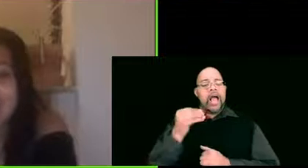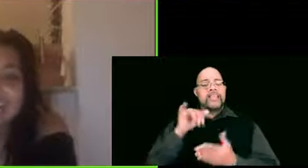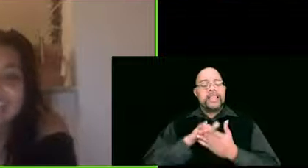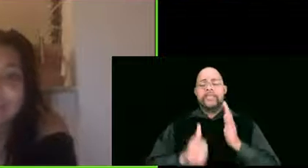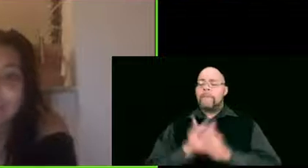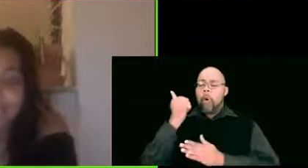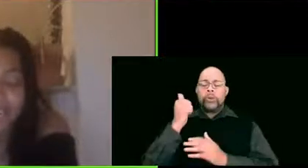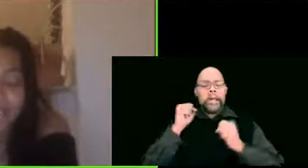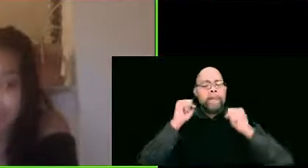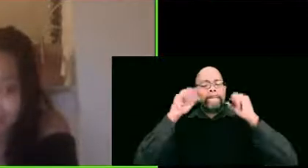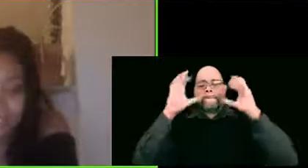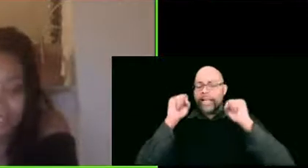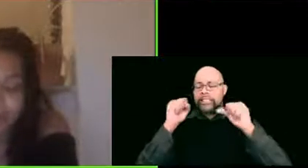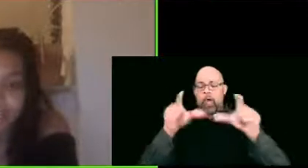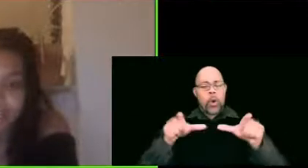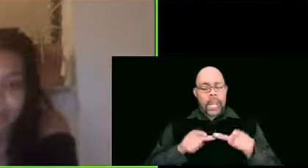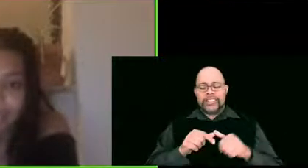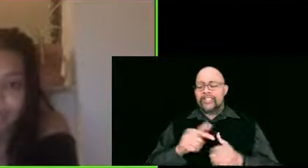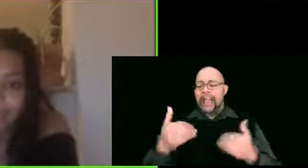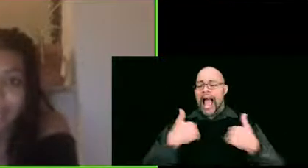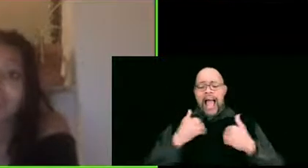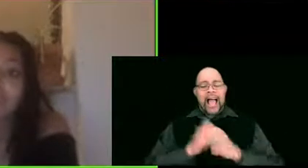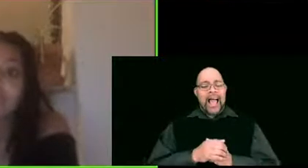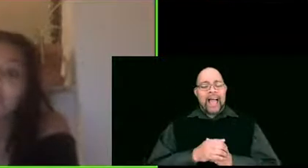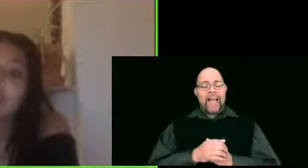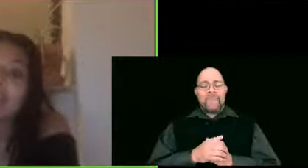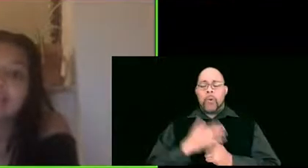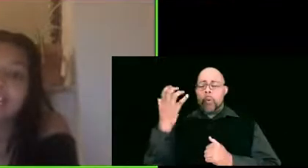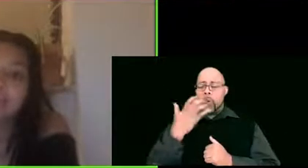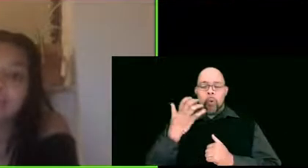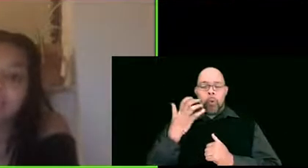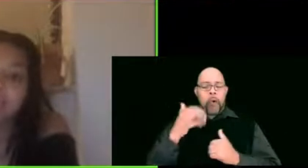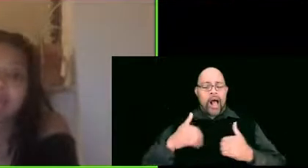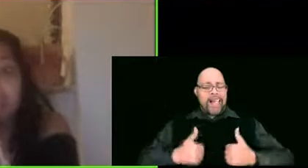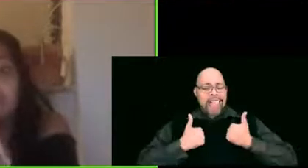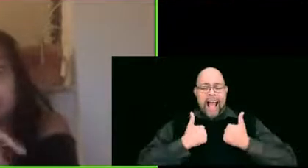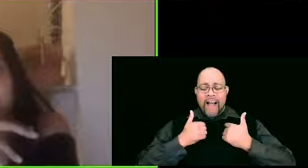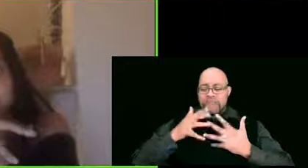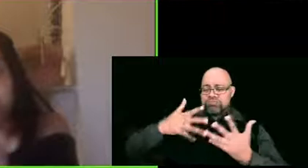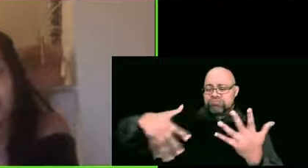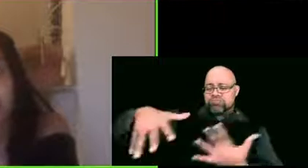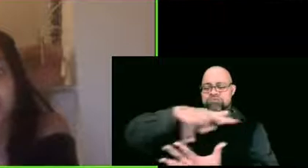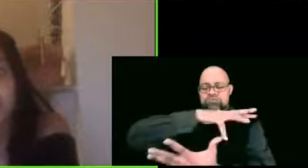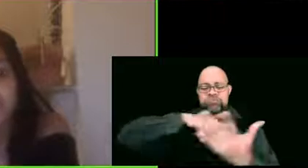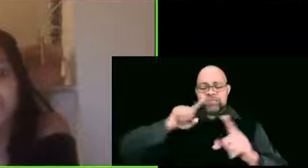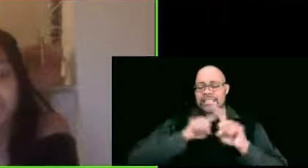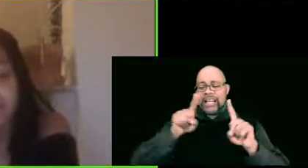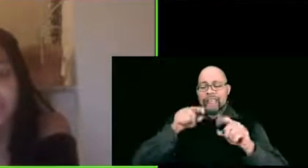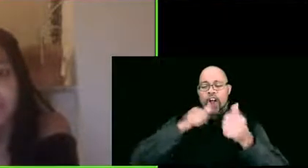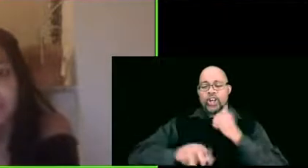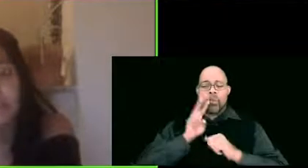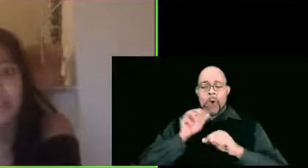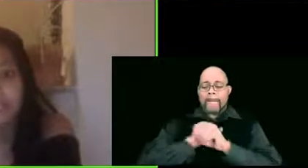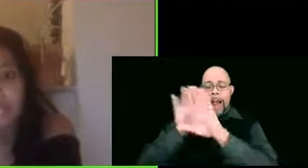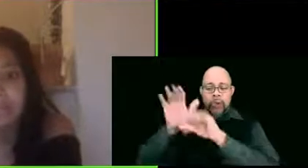And it is the most amazing location where you just have incredible pelagic life migrating around these different